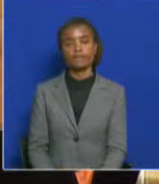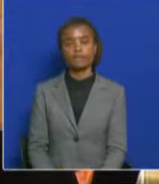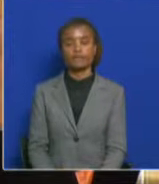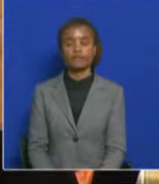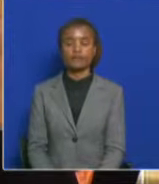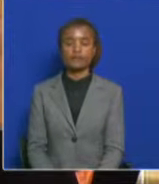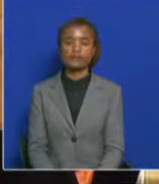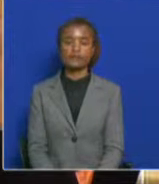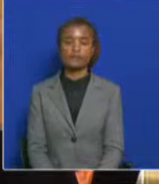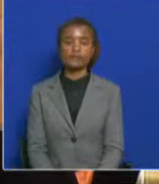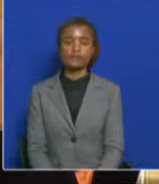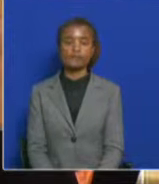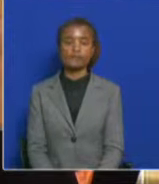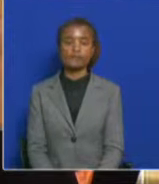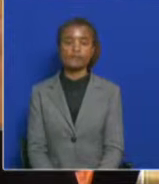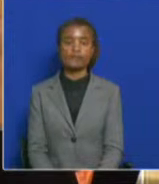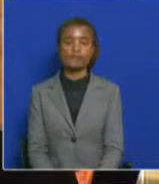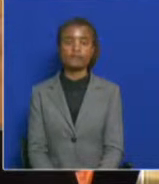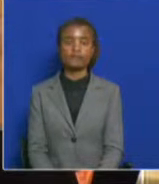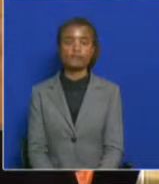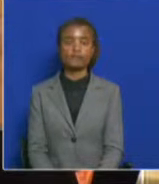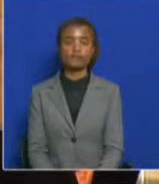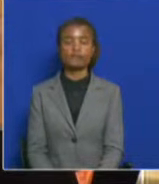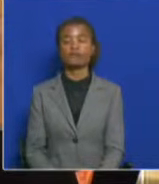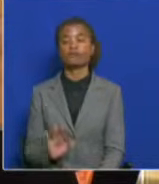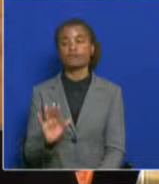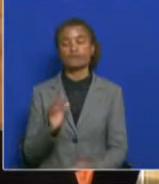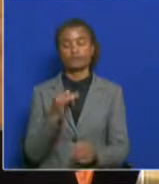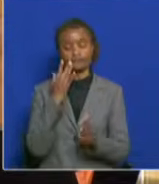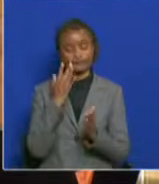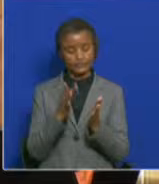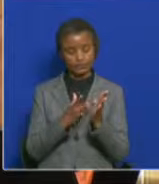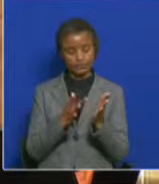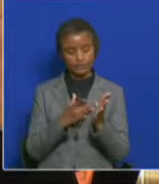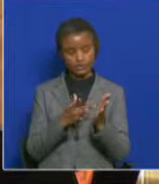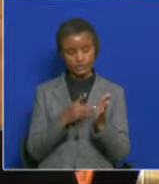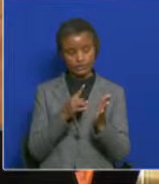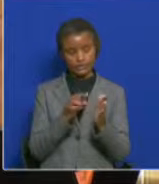if I can just find the page 6316.